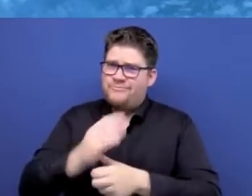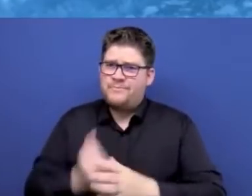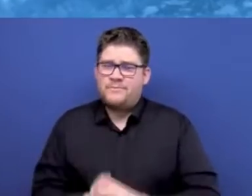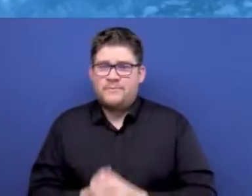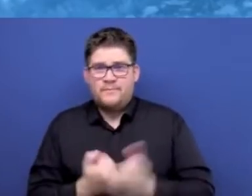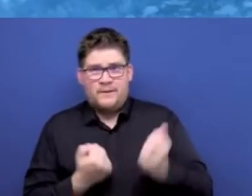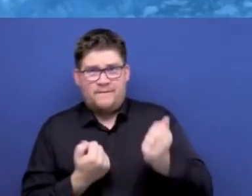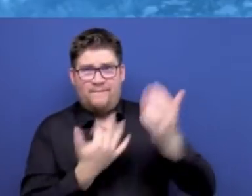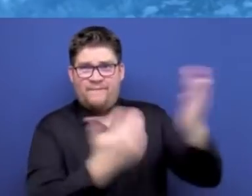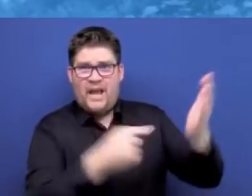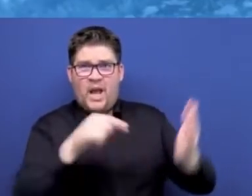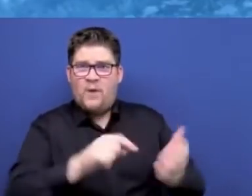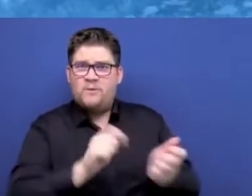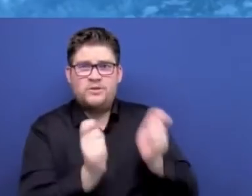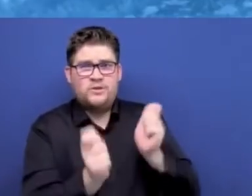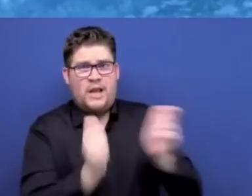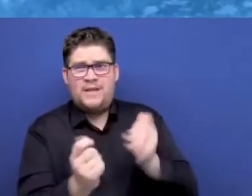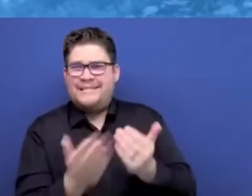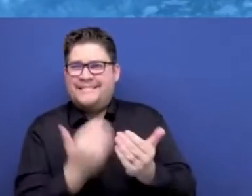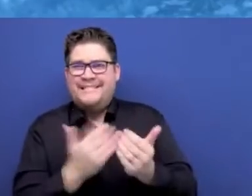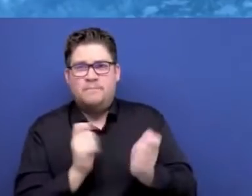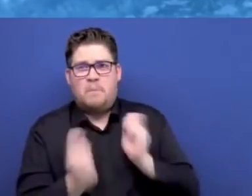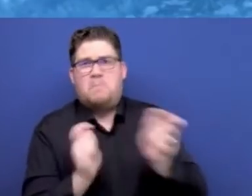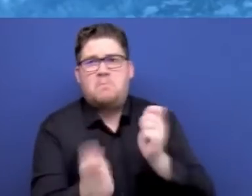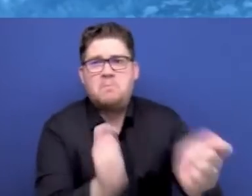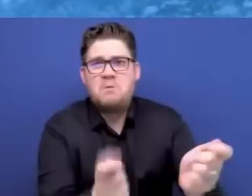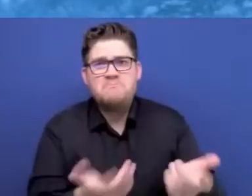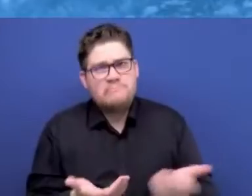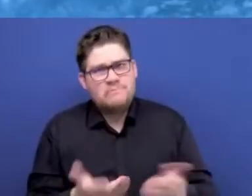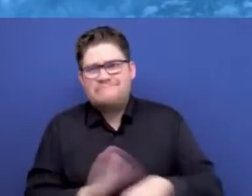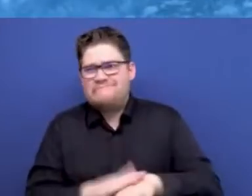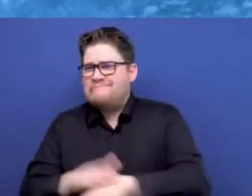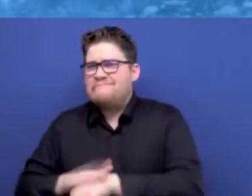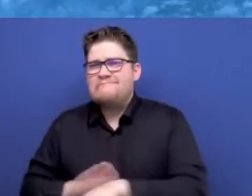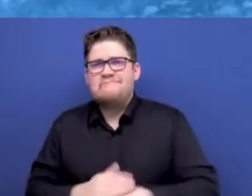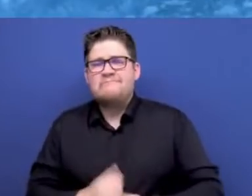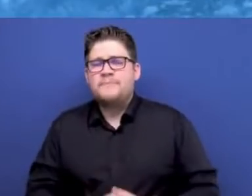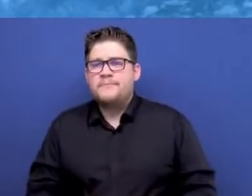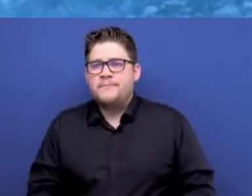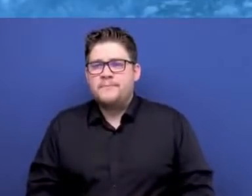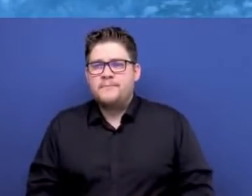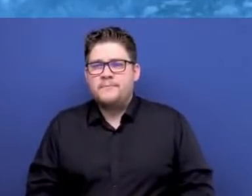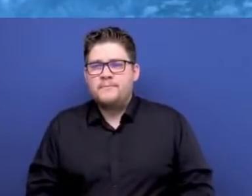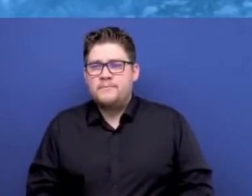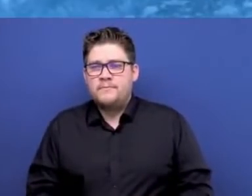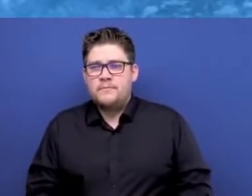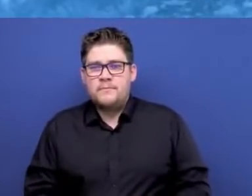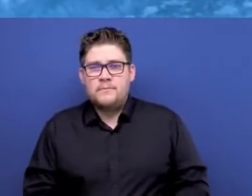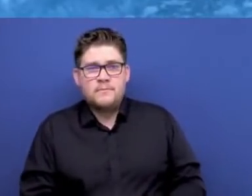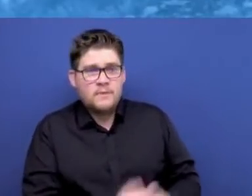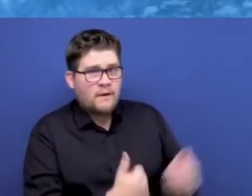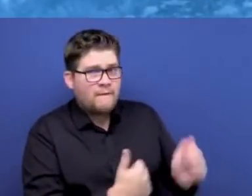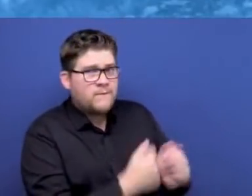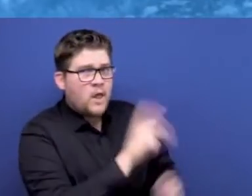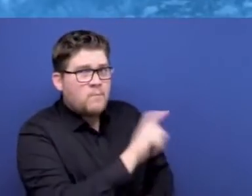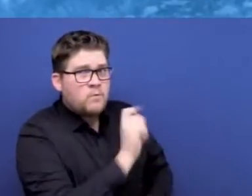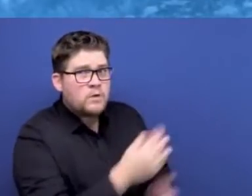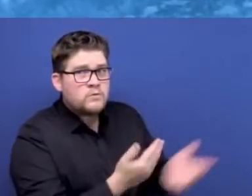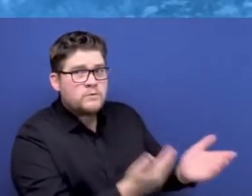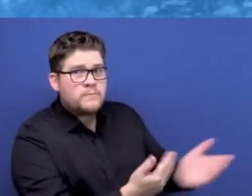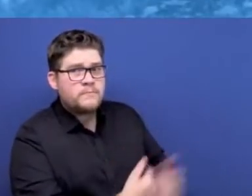Ben, do you have a follow-up? I do. This one is for Staff Sergeant Schuyer. In terms of